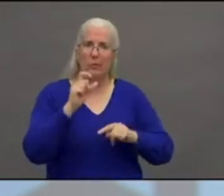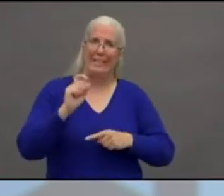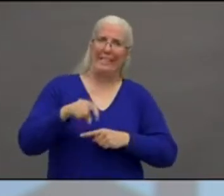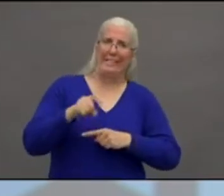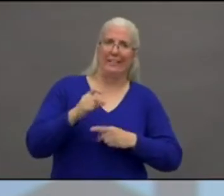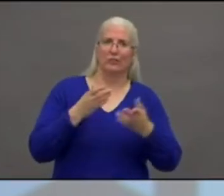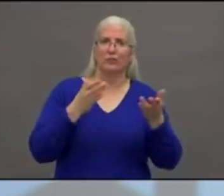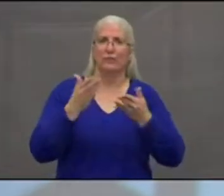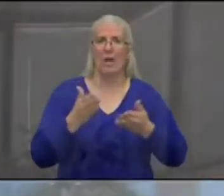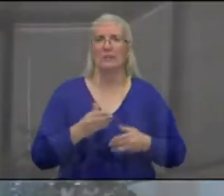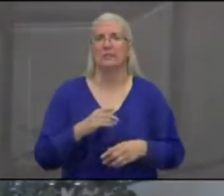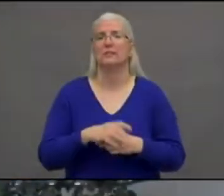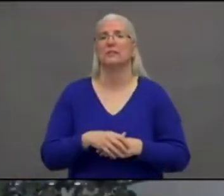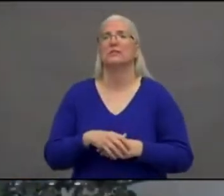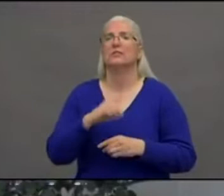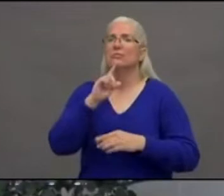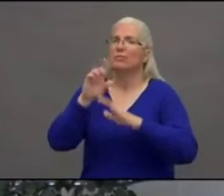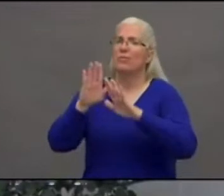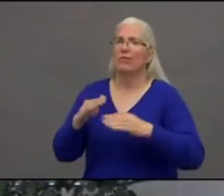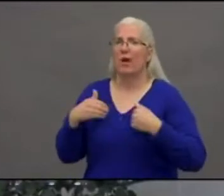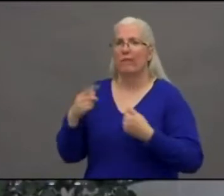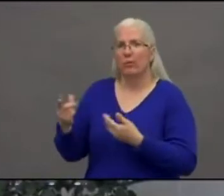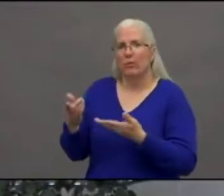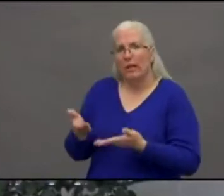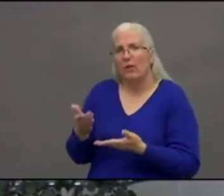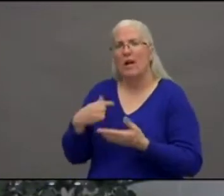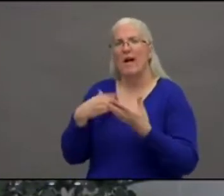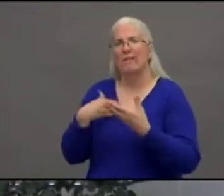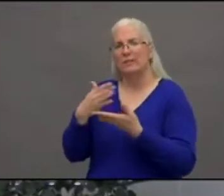great to have you here, and I have a few questions for you. Absolutely.